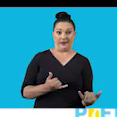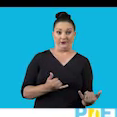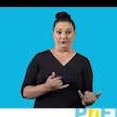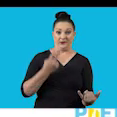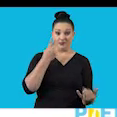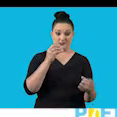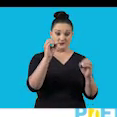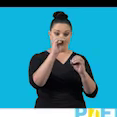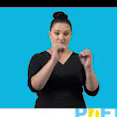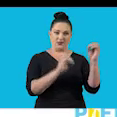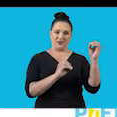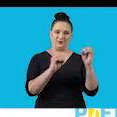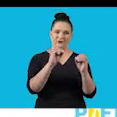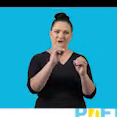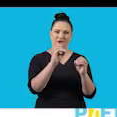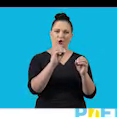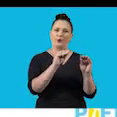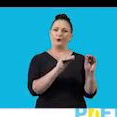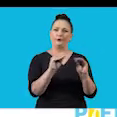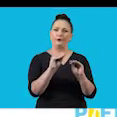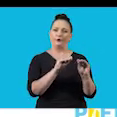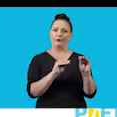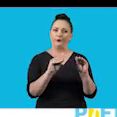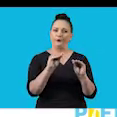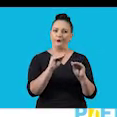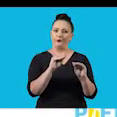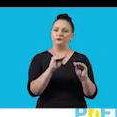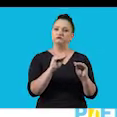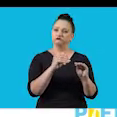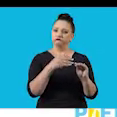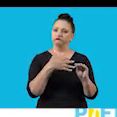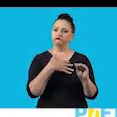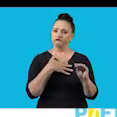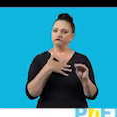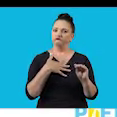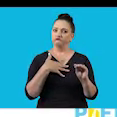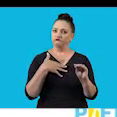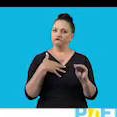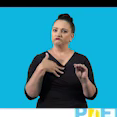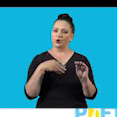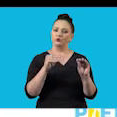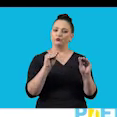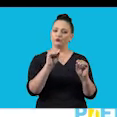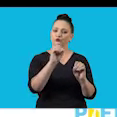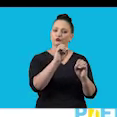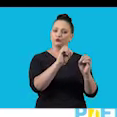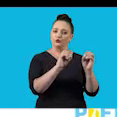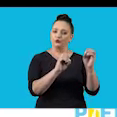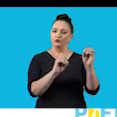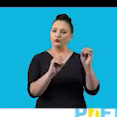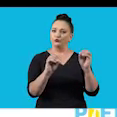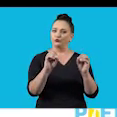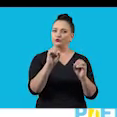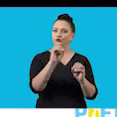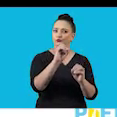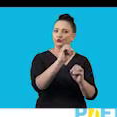Now the particles, the movement of the particles starts to get slower and slower as we are decreasing the